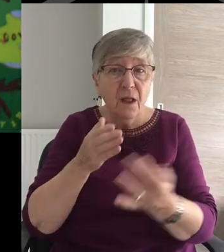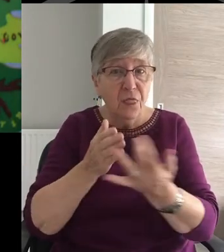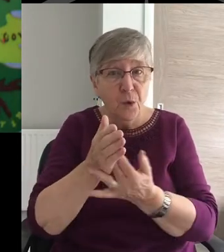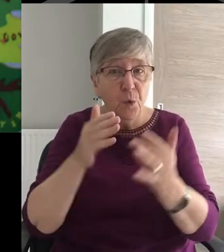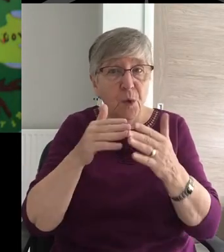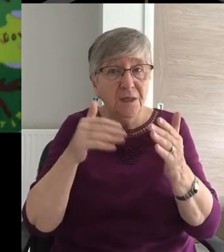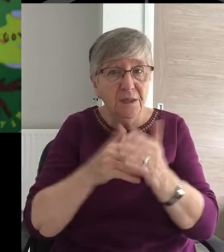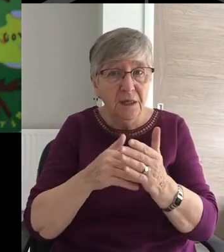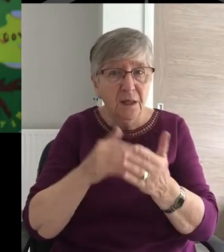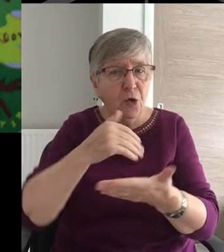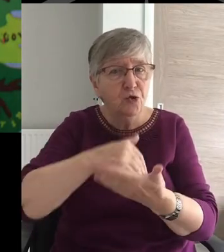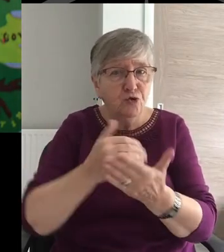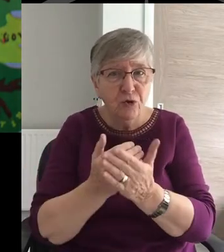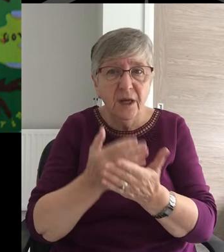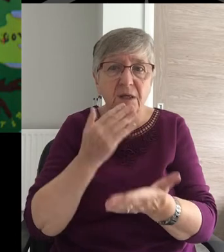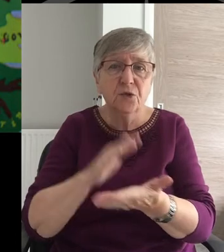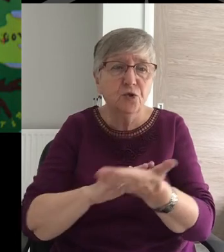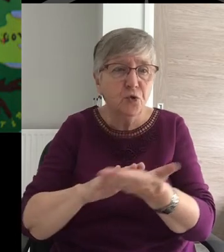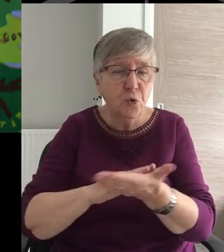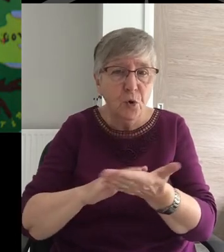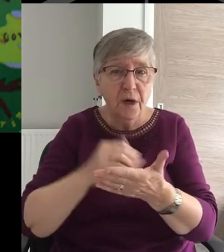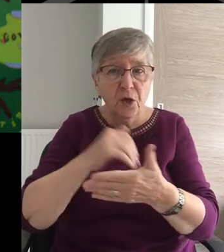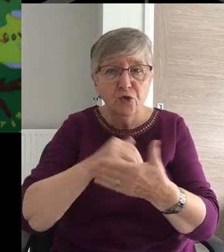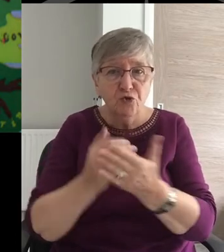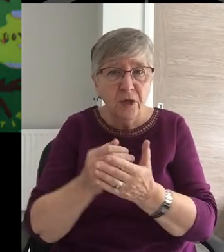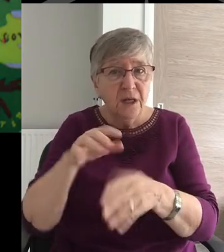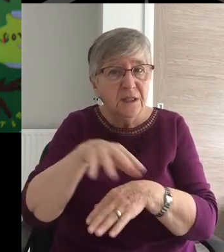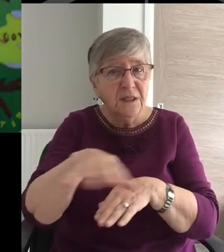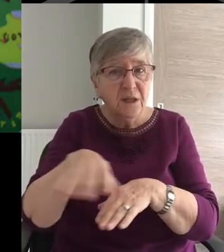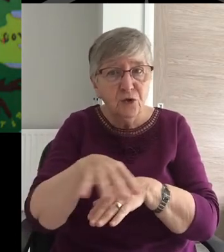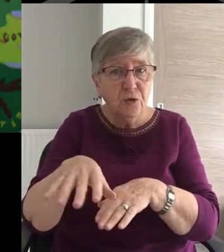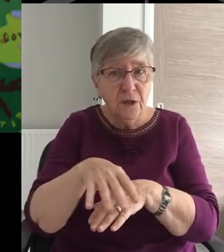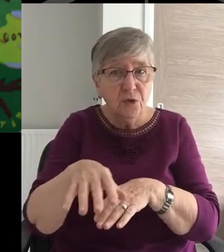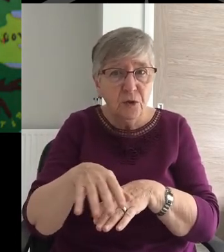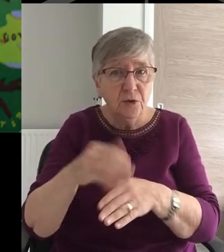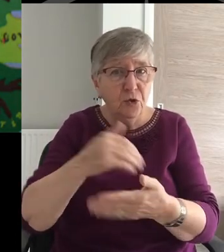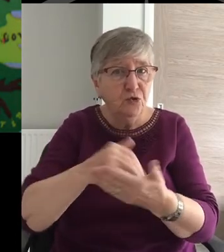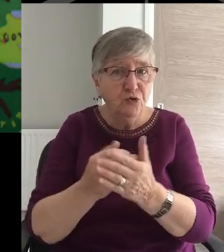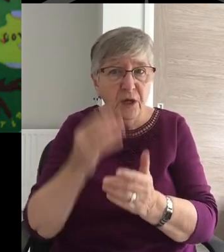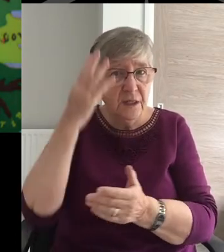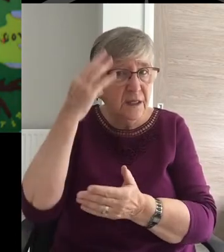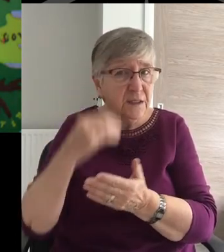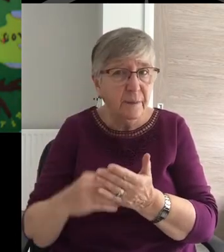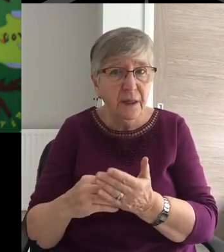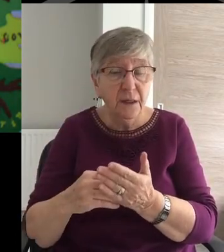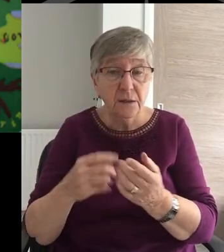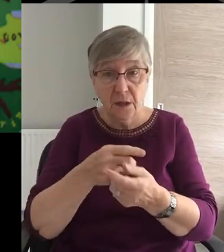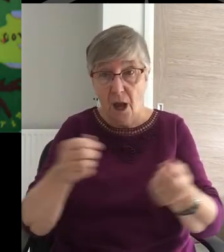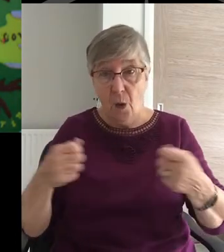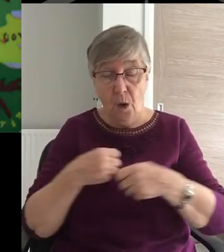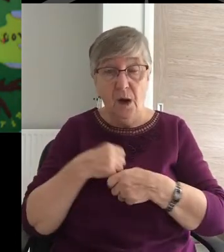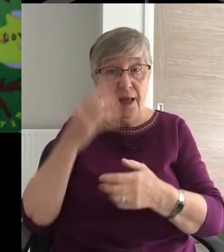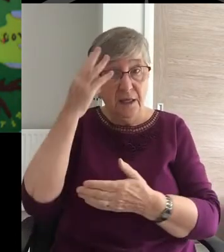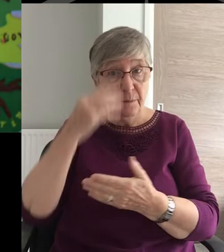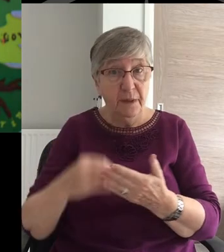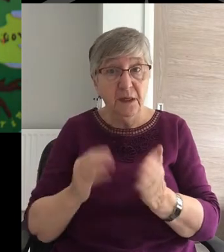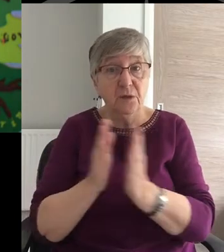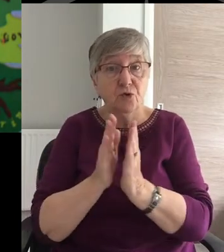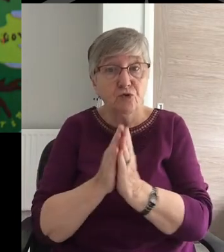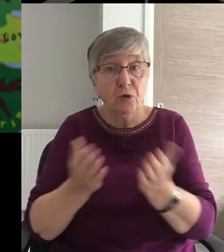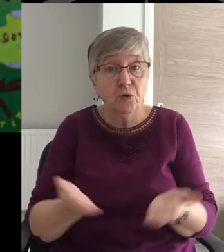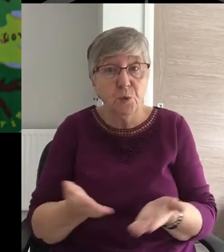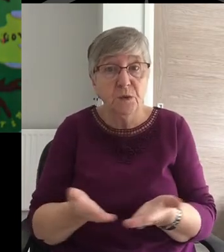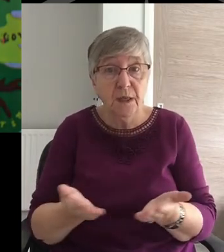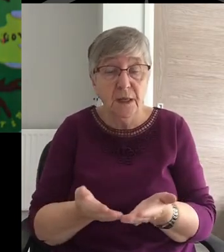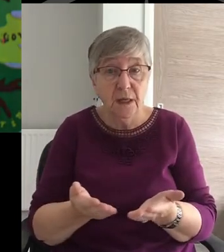shared story, their shared situation, their shared experience. And our experience as church today,